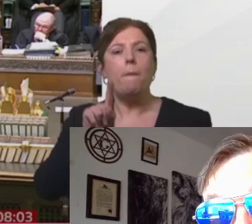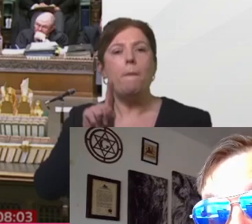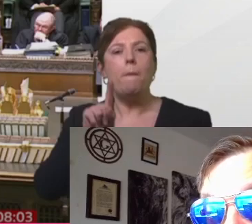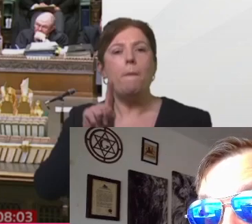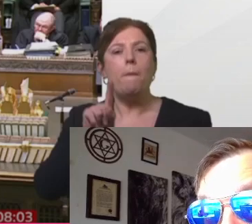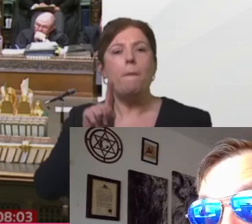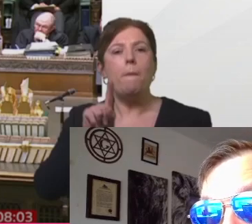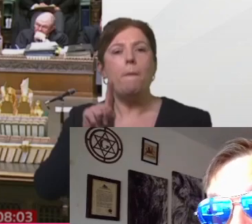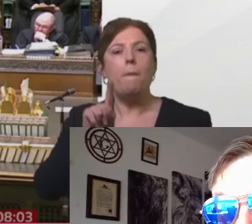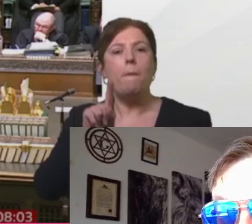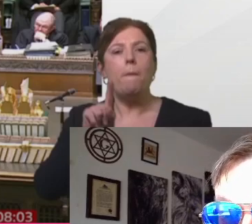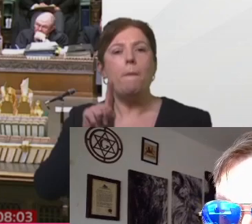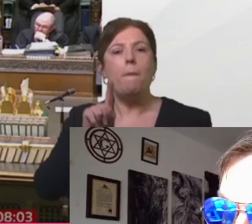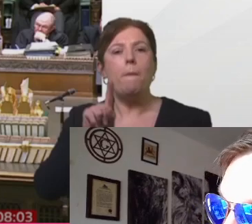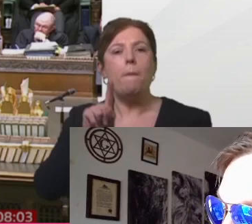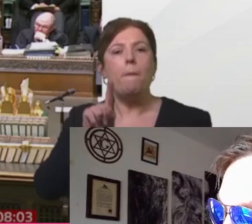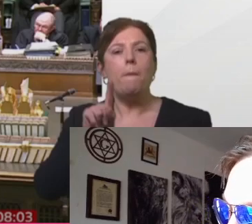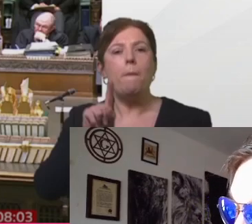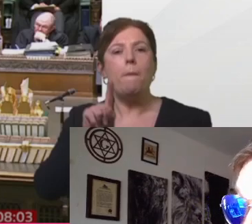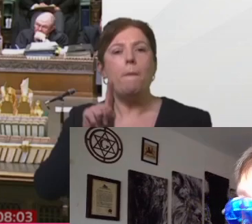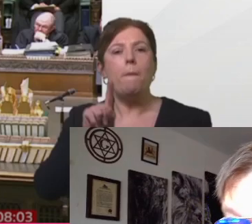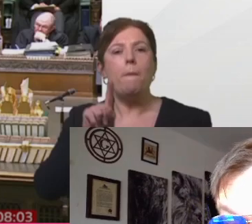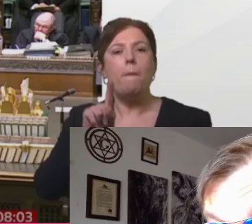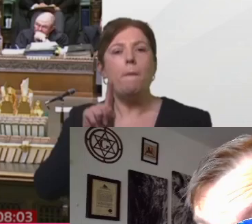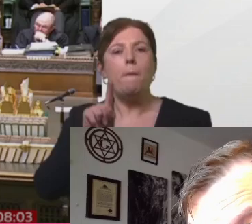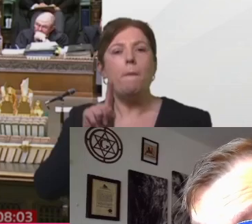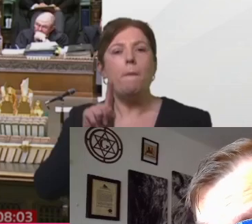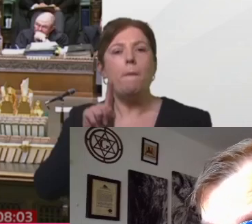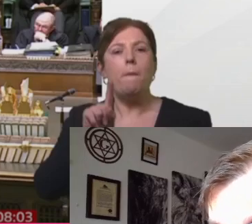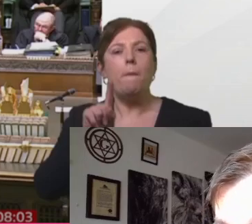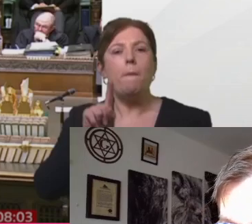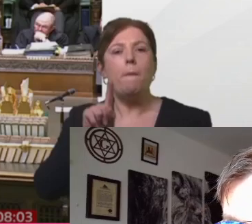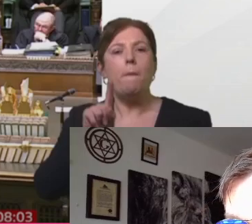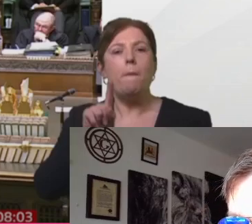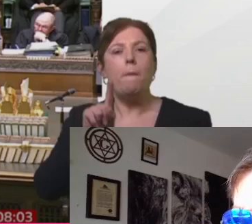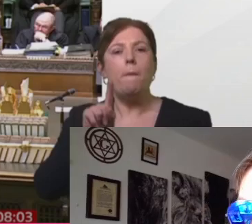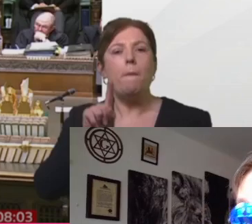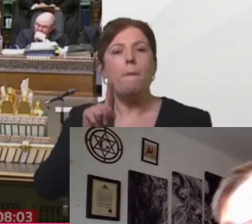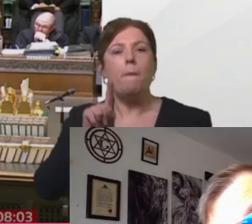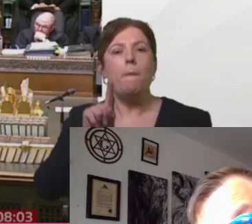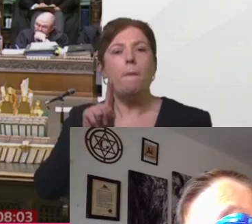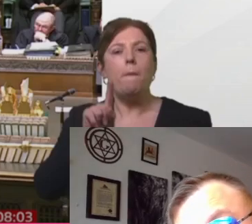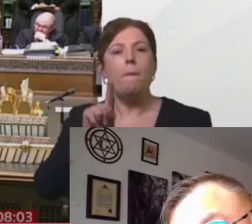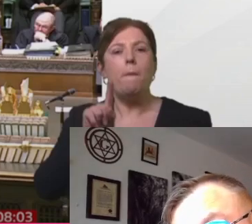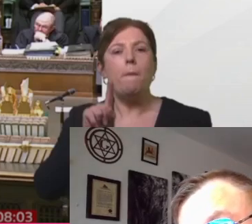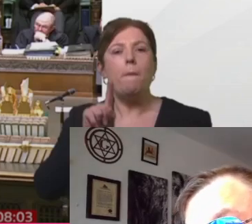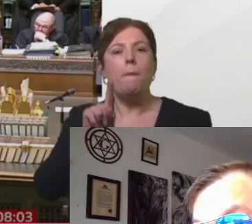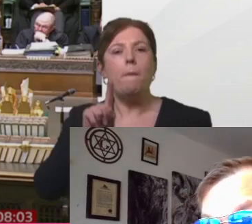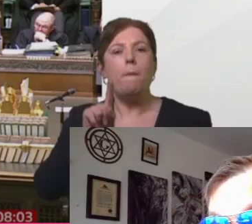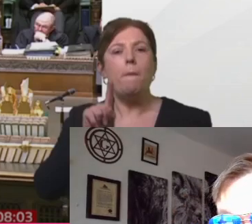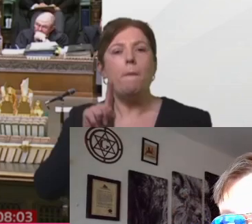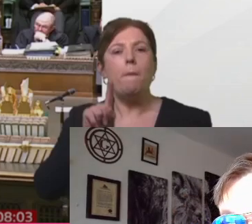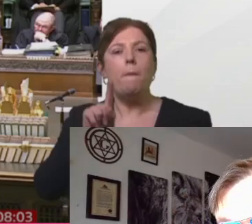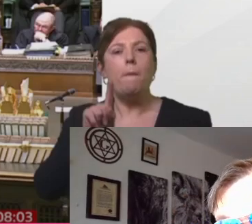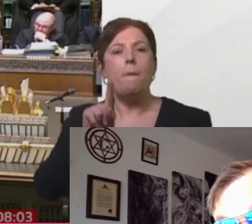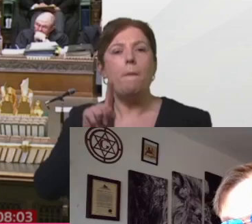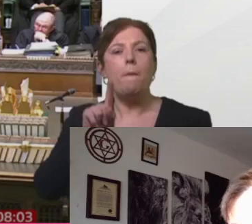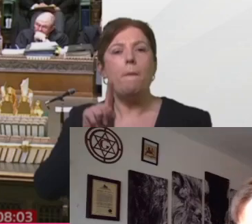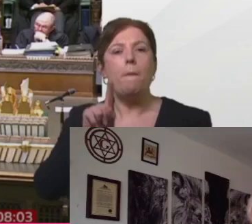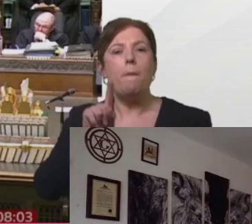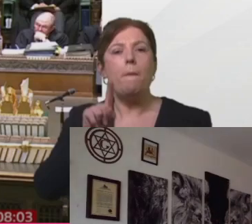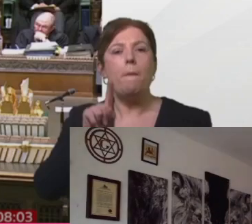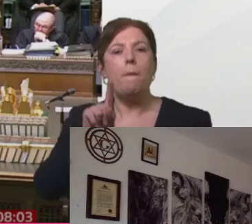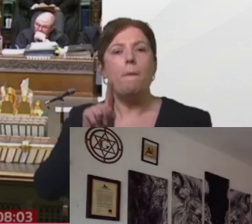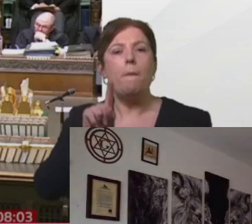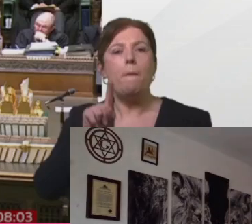Rooney fucking knuckle draggers getting. No, the Raven Rooney knuckle draggers would like that, man. Jeremy Corbyn, there's Jeremy Corbyn, man. He had to